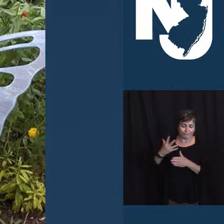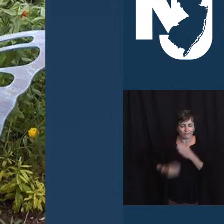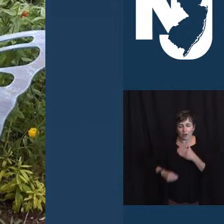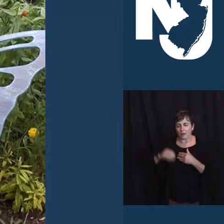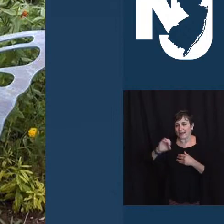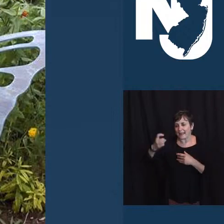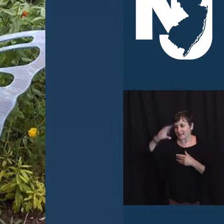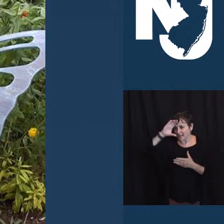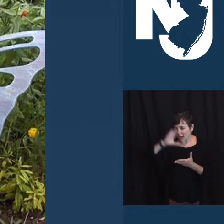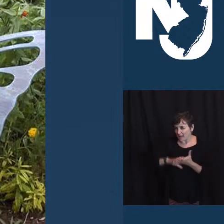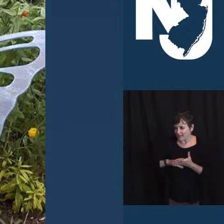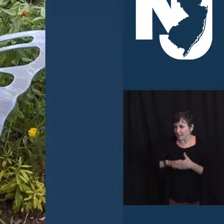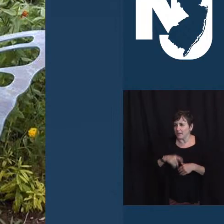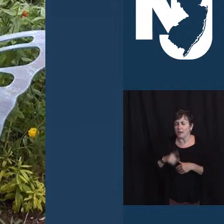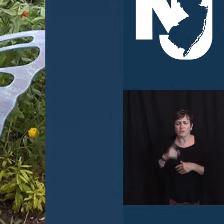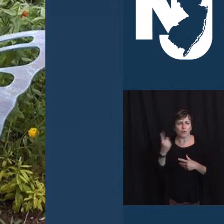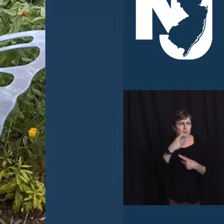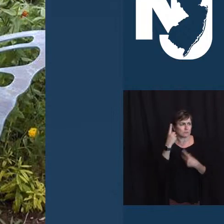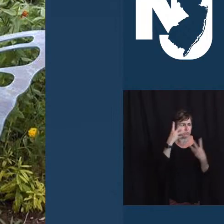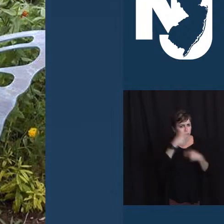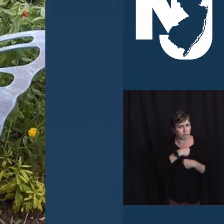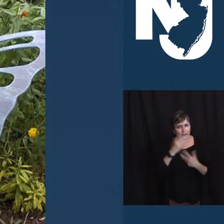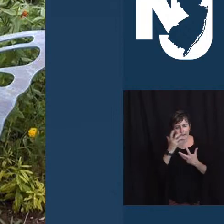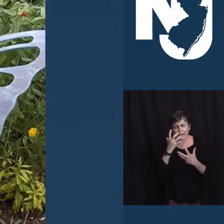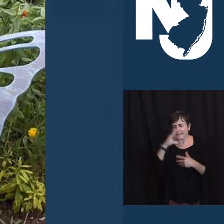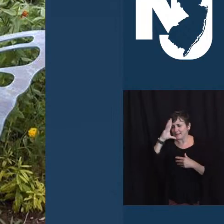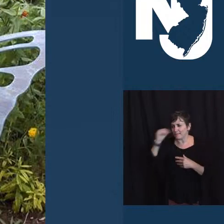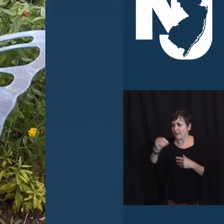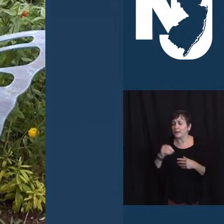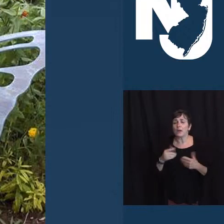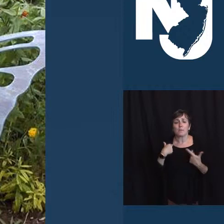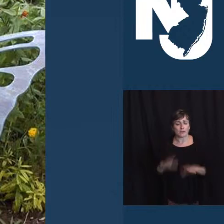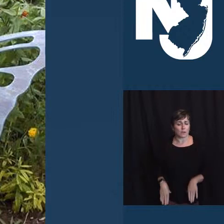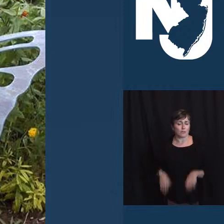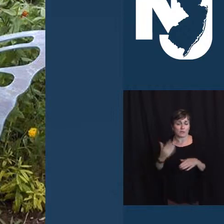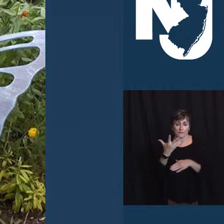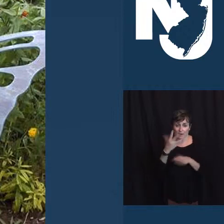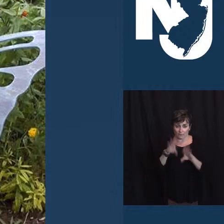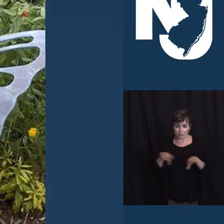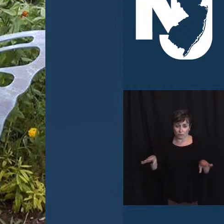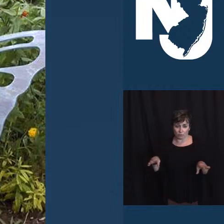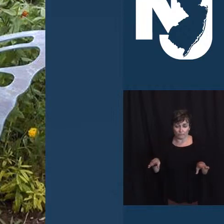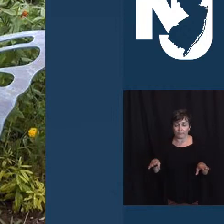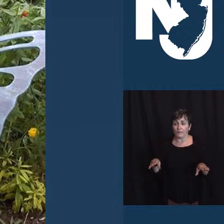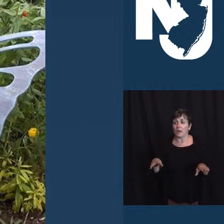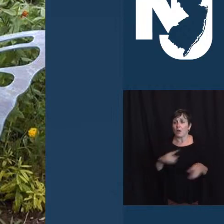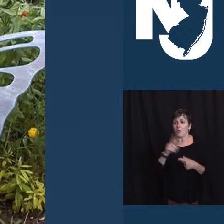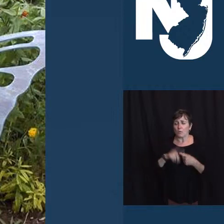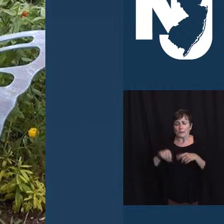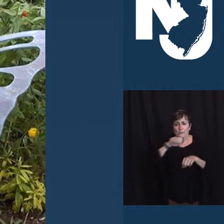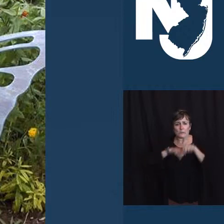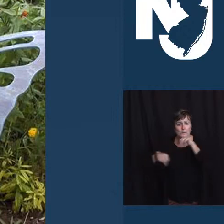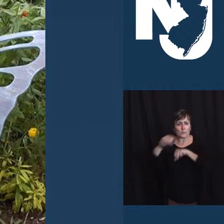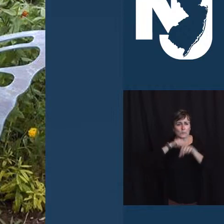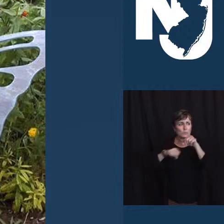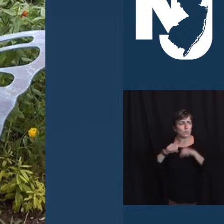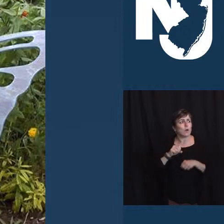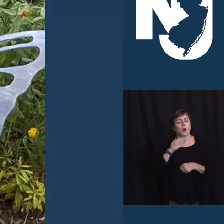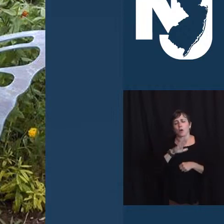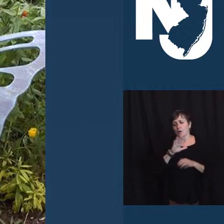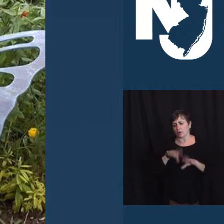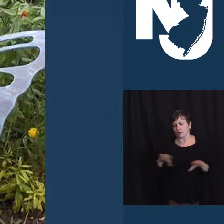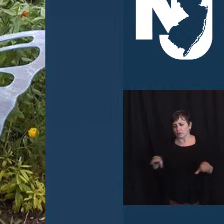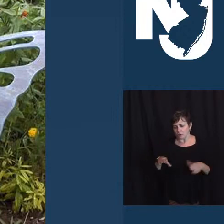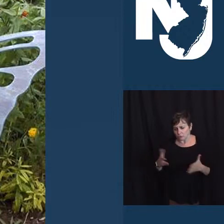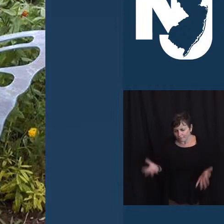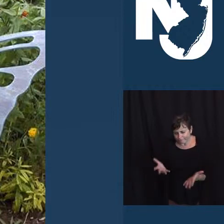man she ever met, raised 5 children who were the center of Dee's world. And even when life threw a challenge in her way, her children were what